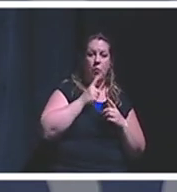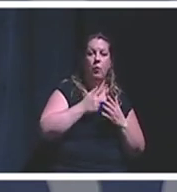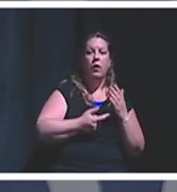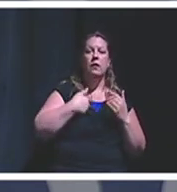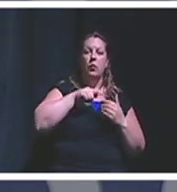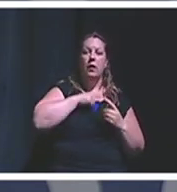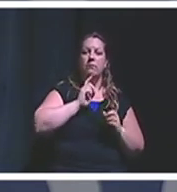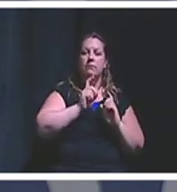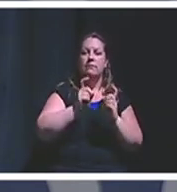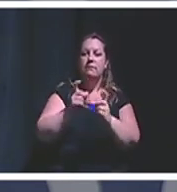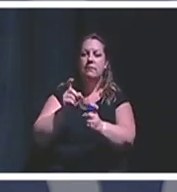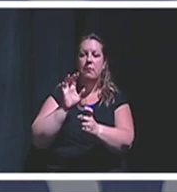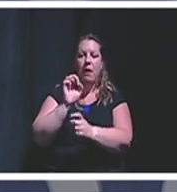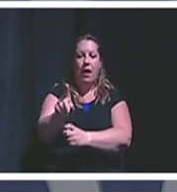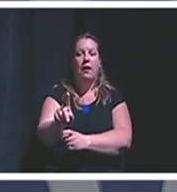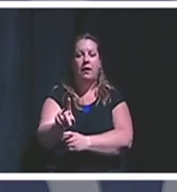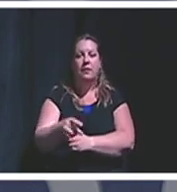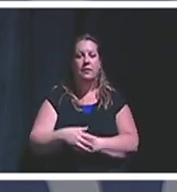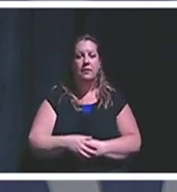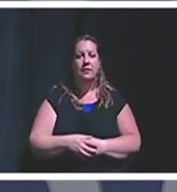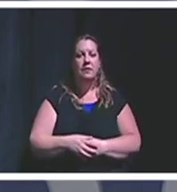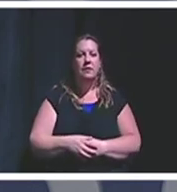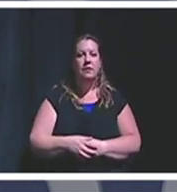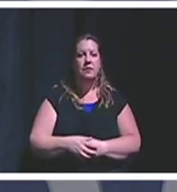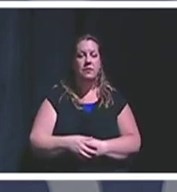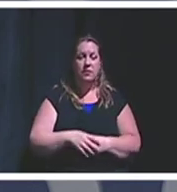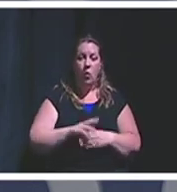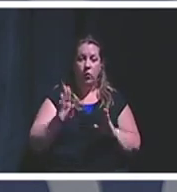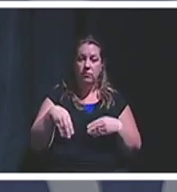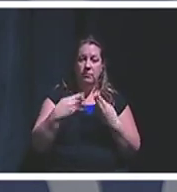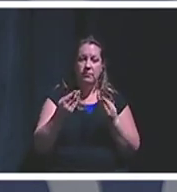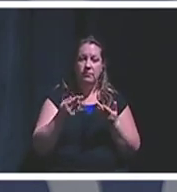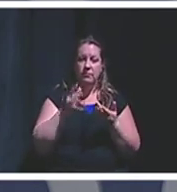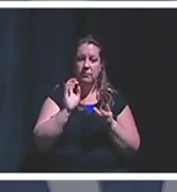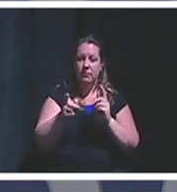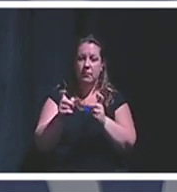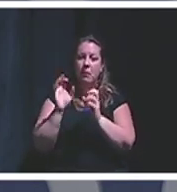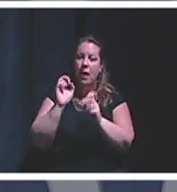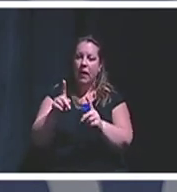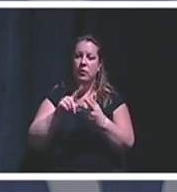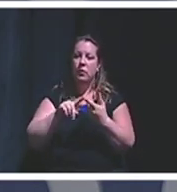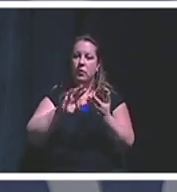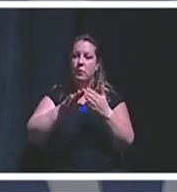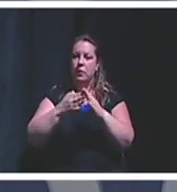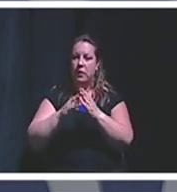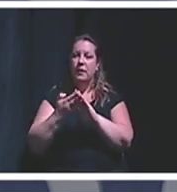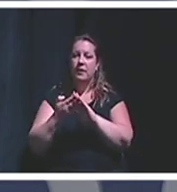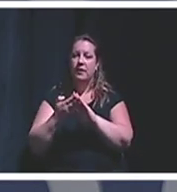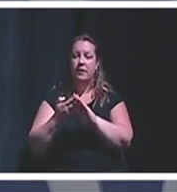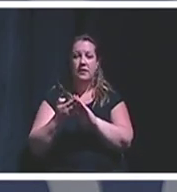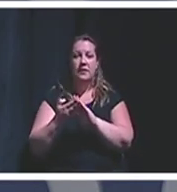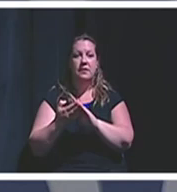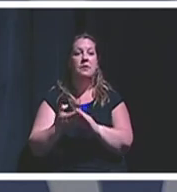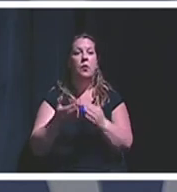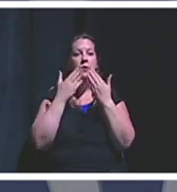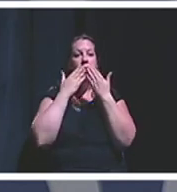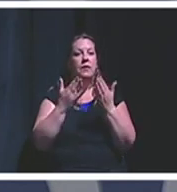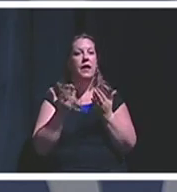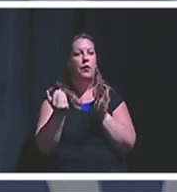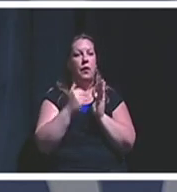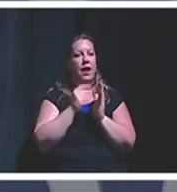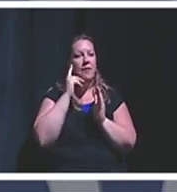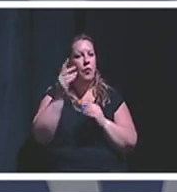Graduates, try selflessness and give back. In closing, thank you again for having